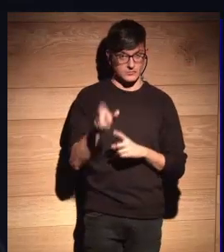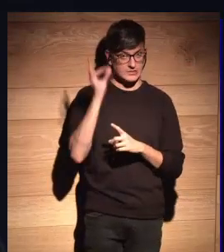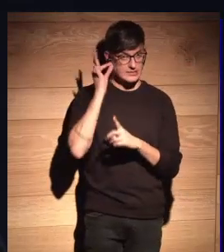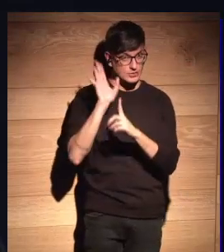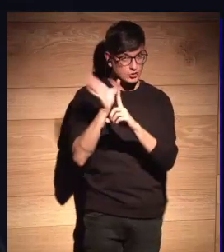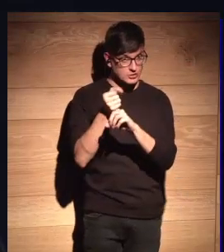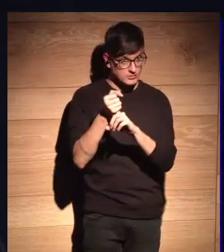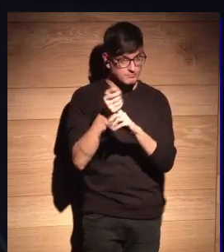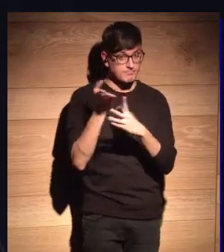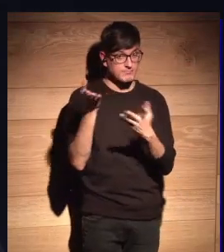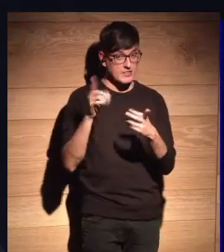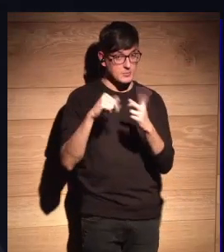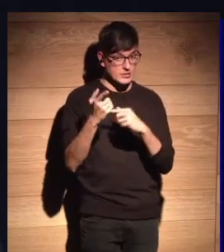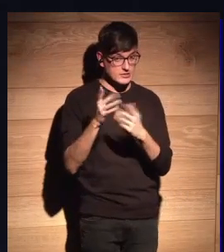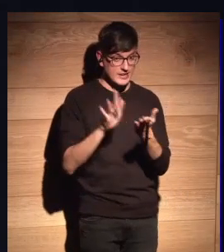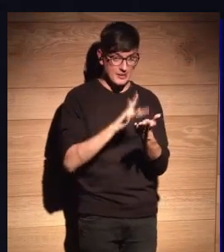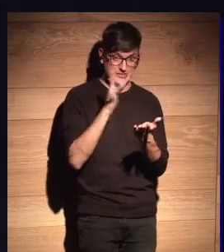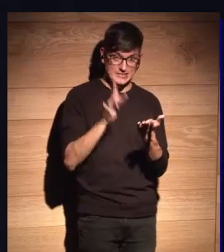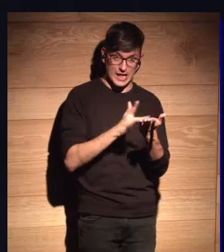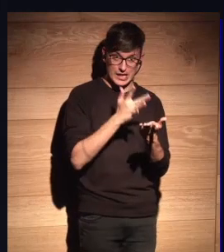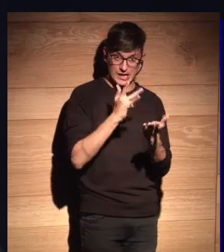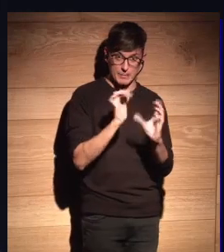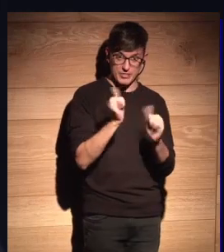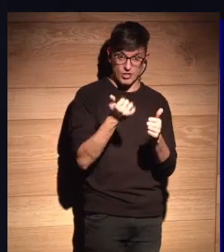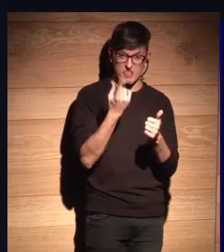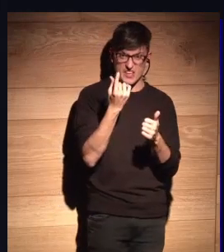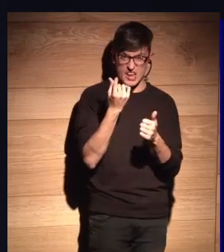magazine started sending her money every month